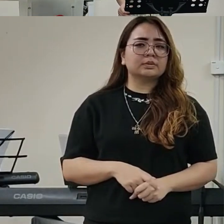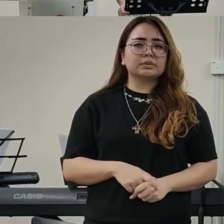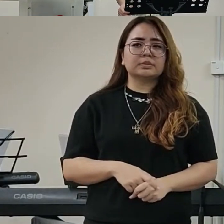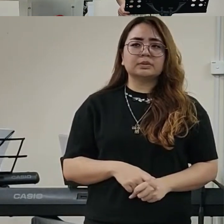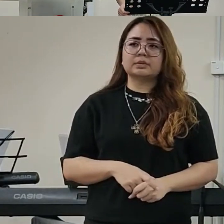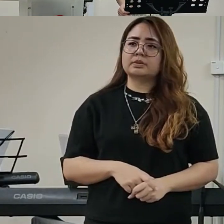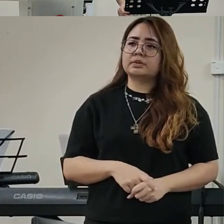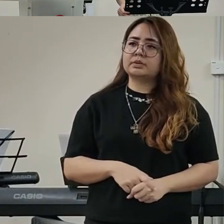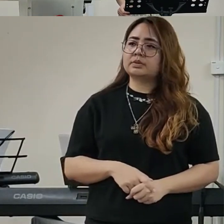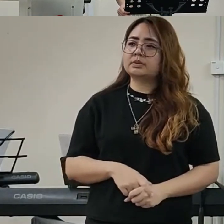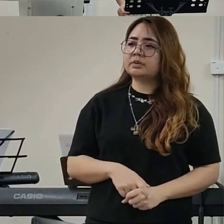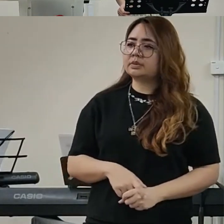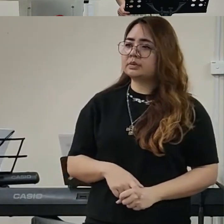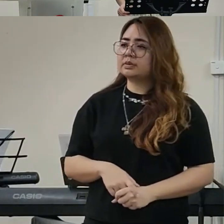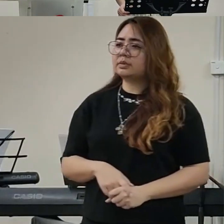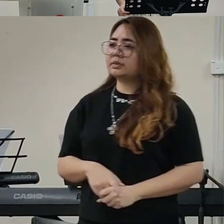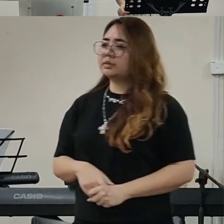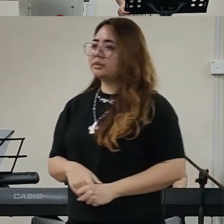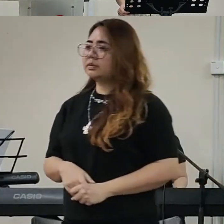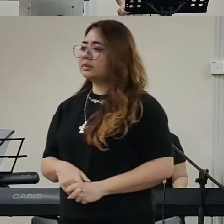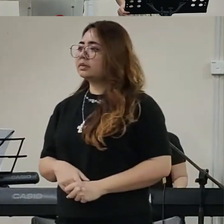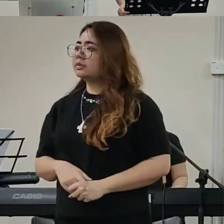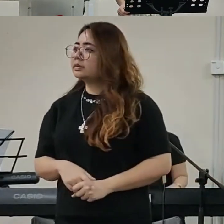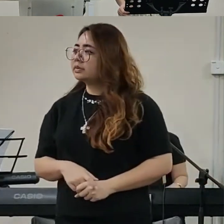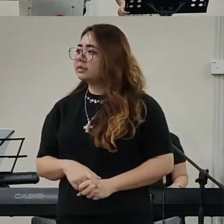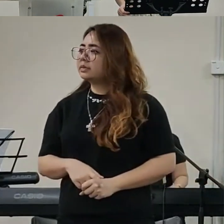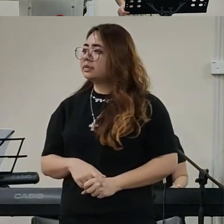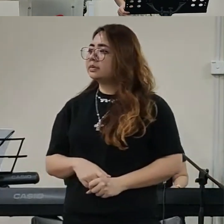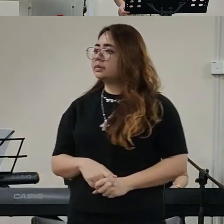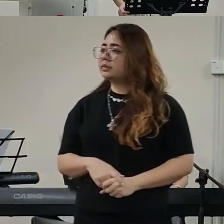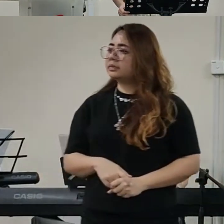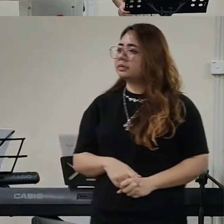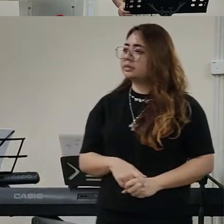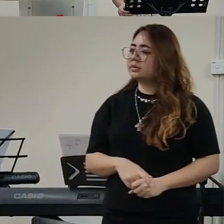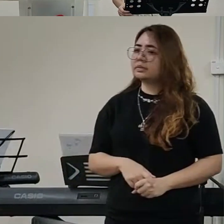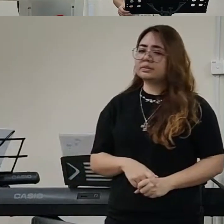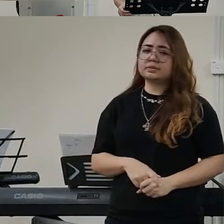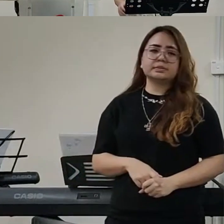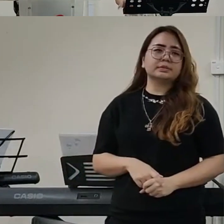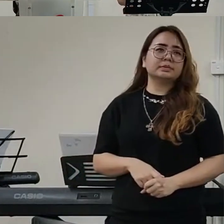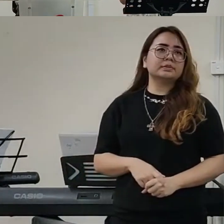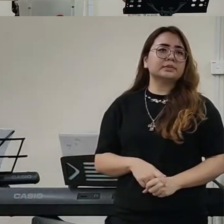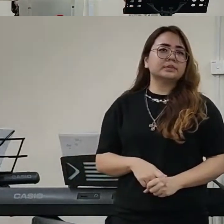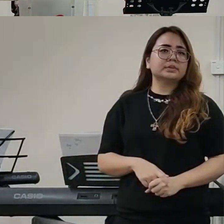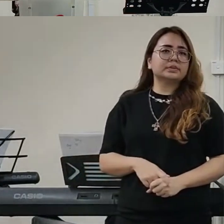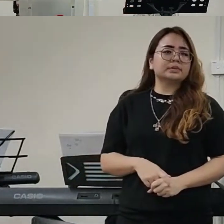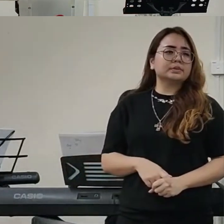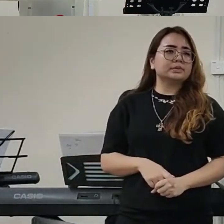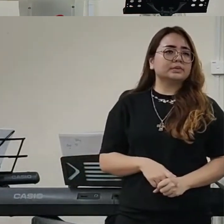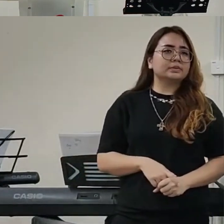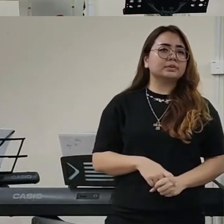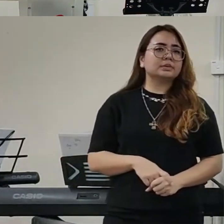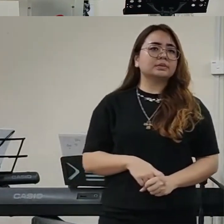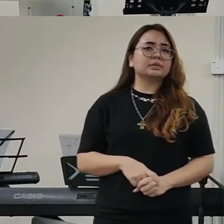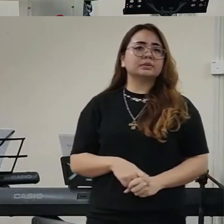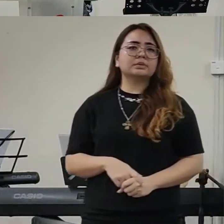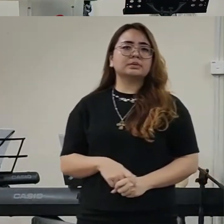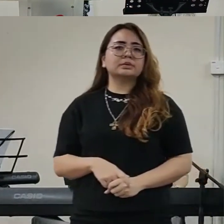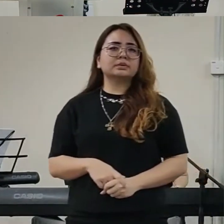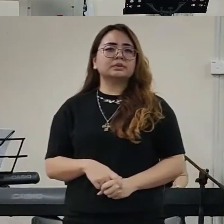you to do that, just do that. Some of you already have sheep in your hands. You're a